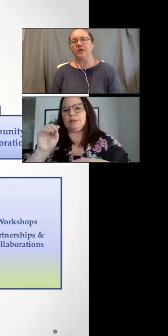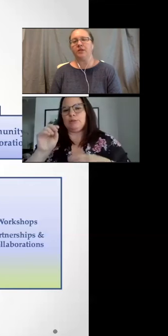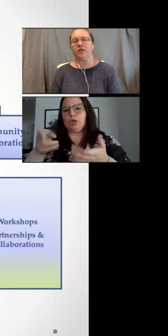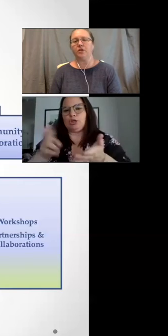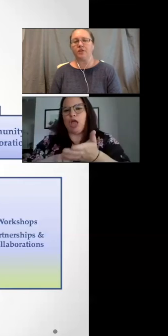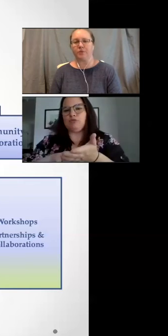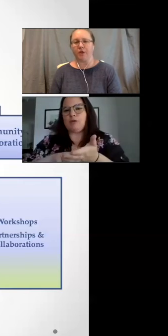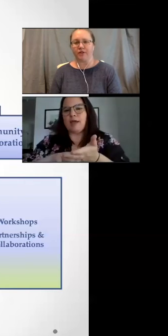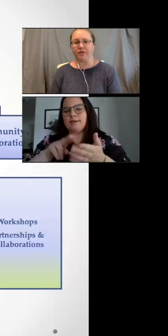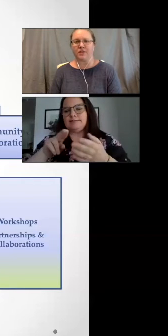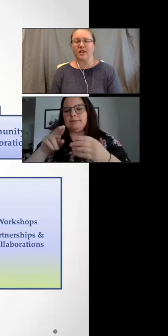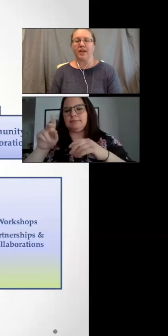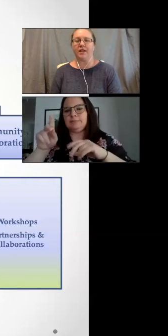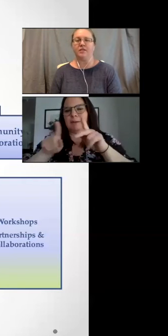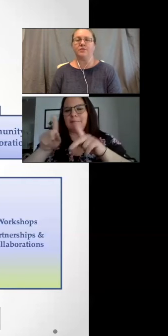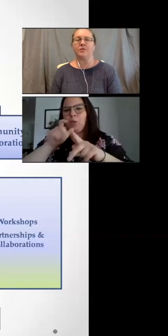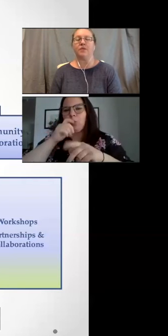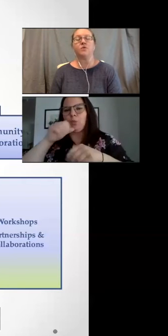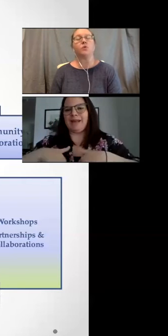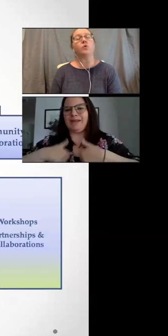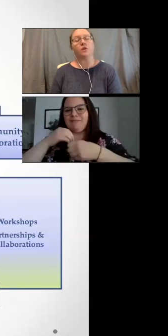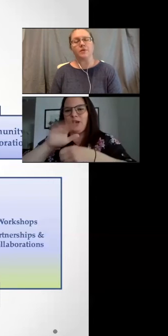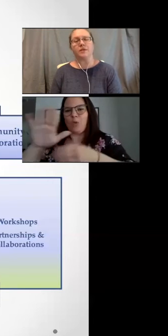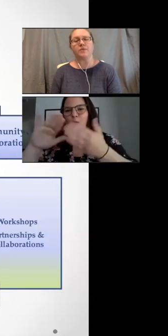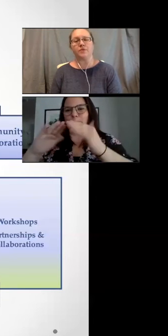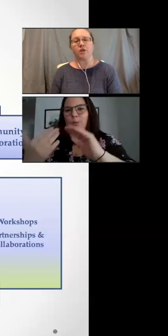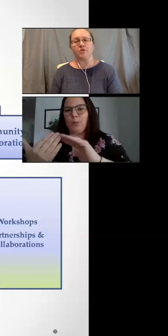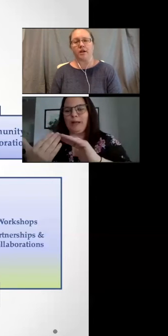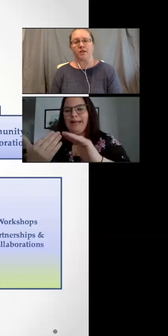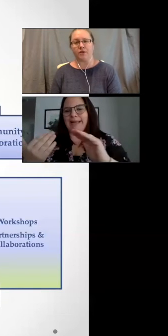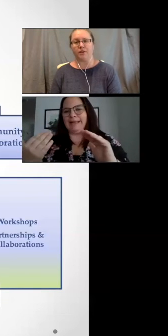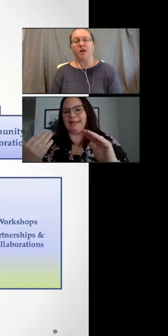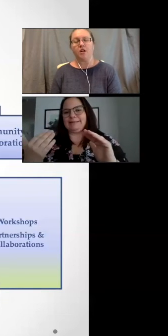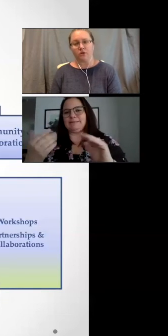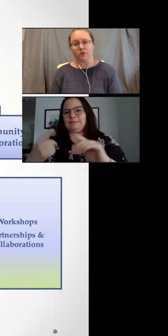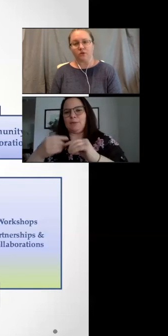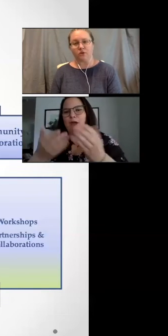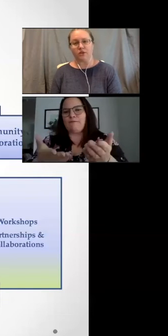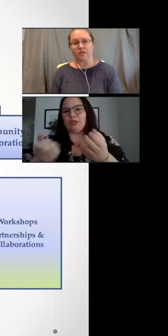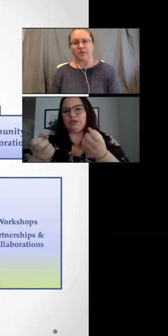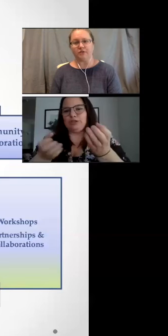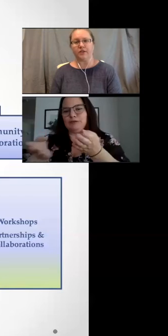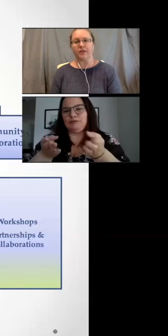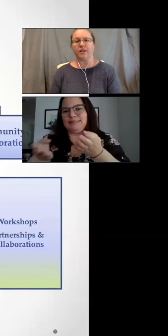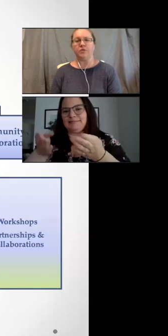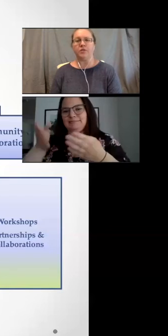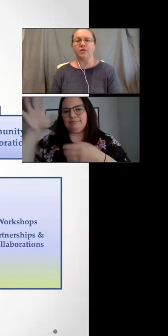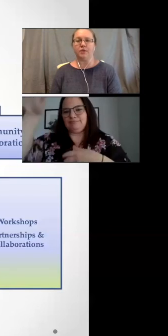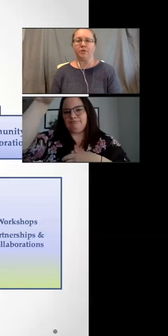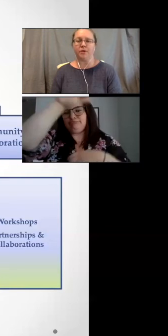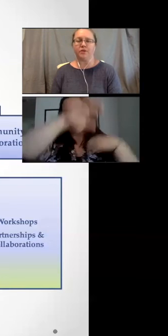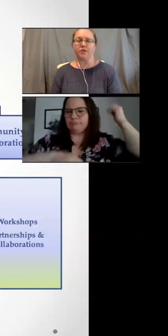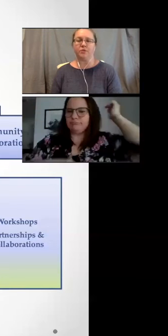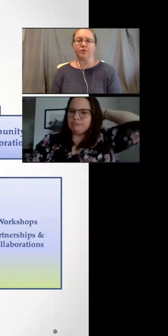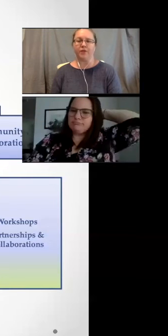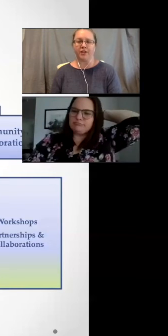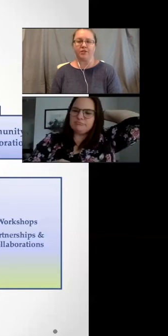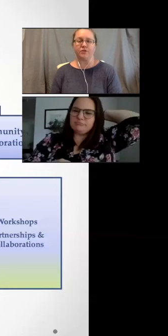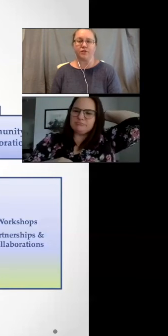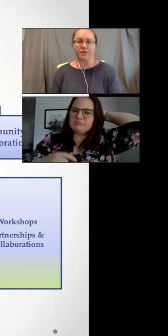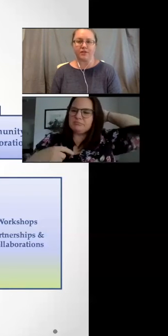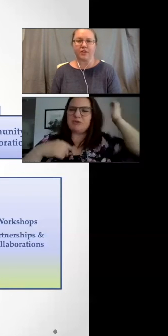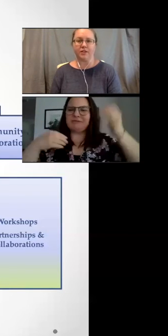get out across the province and we sometimes contract with local deaf community members to